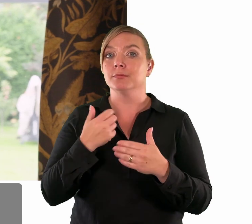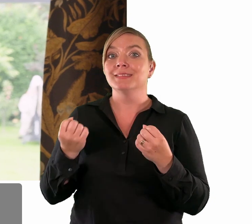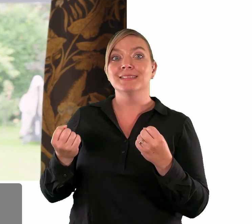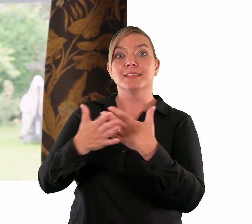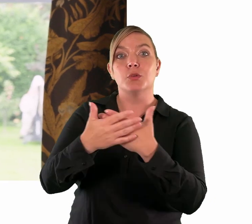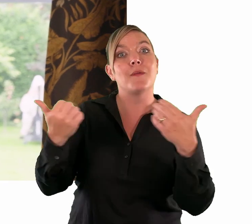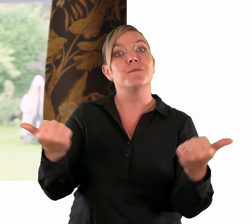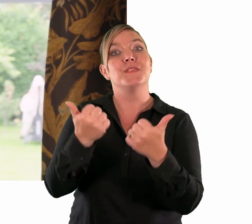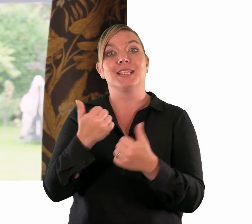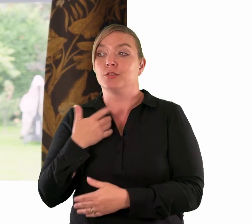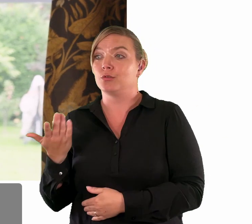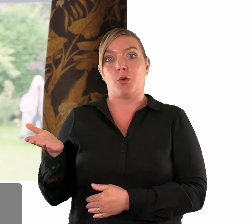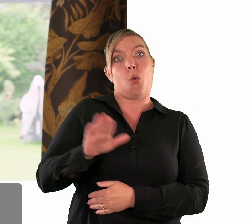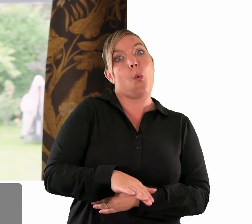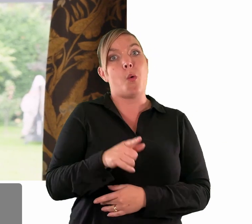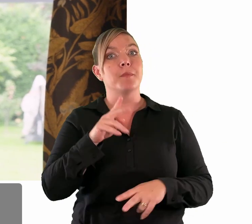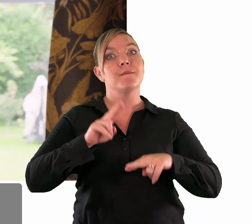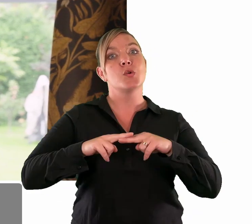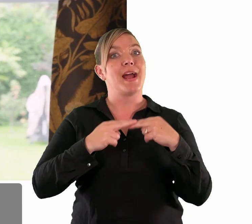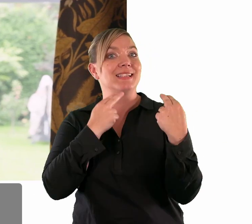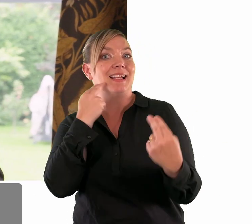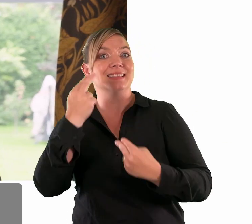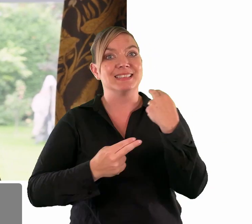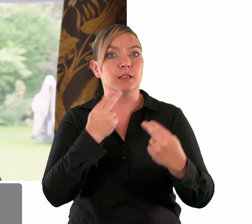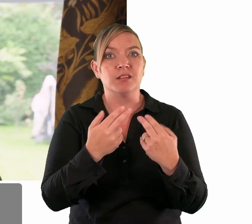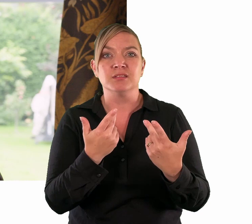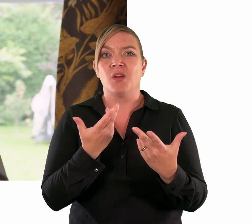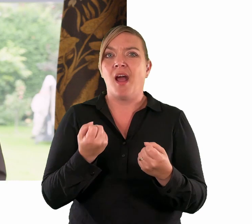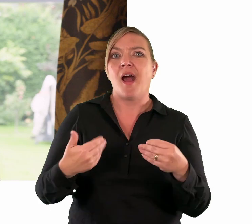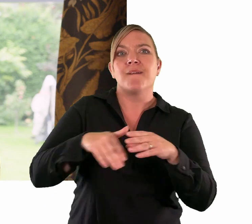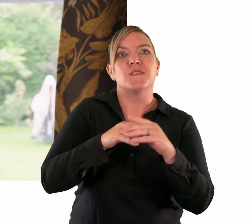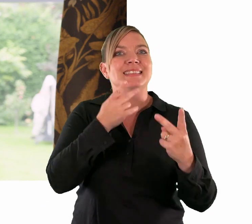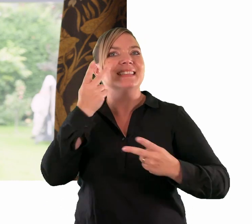Friday dinner. Okay. It will consist with a bit of singing.